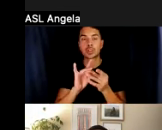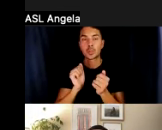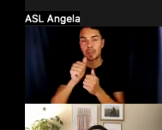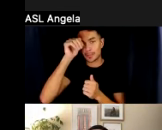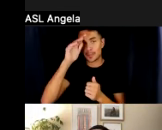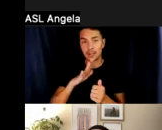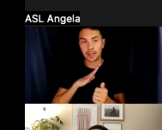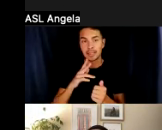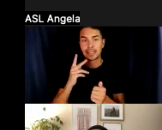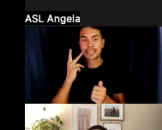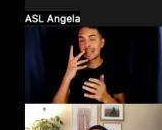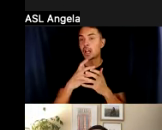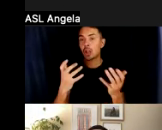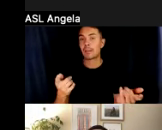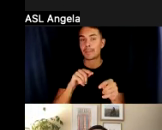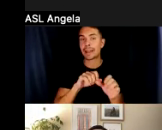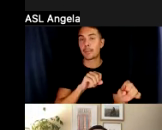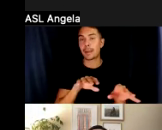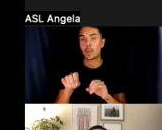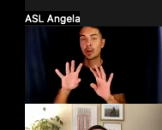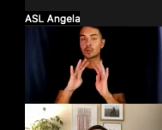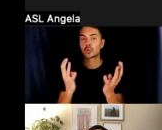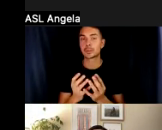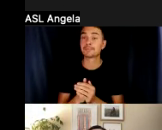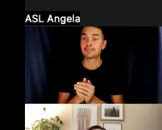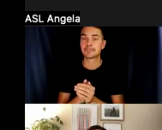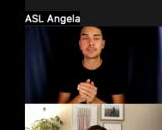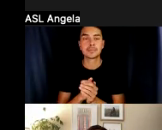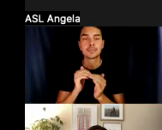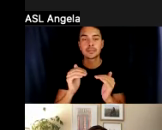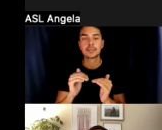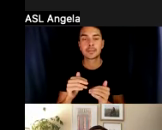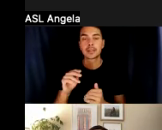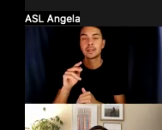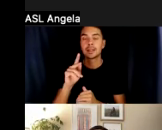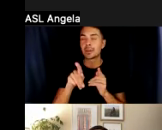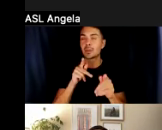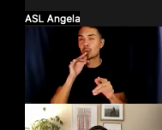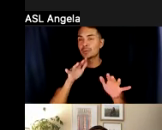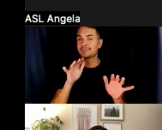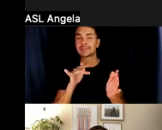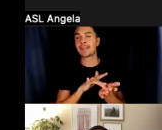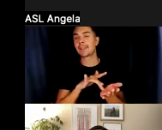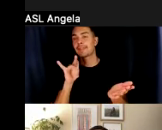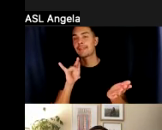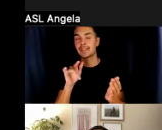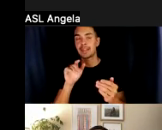Absolutely. Taking these spaces where predators know they're going to